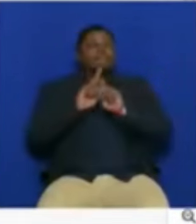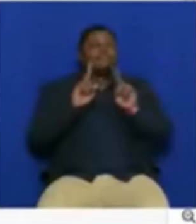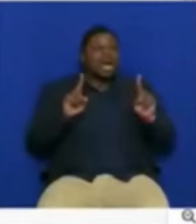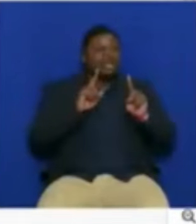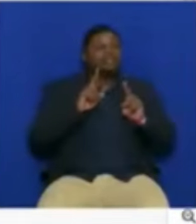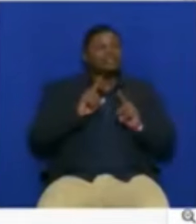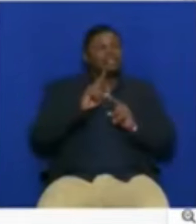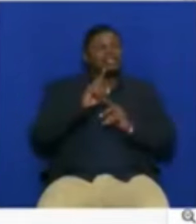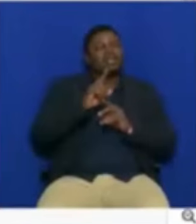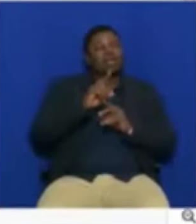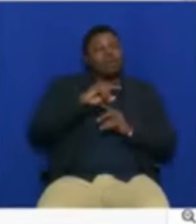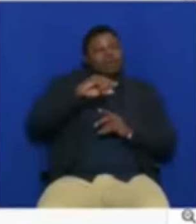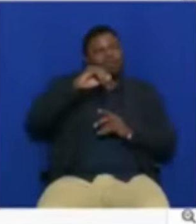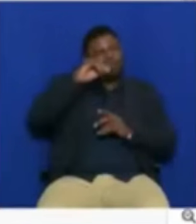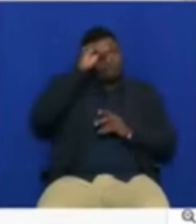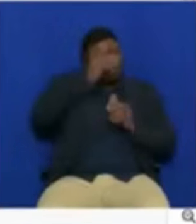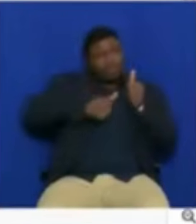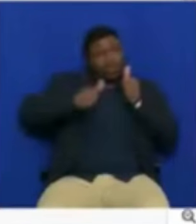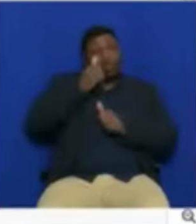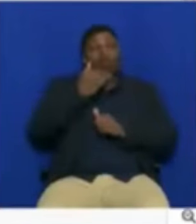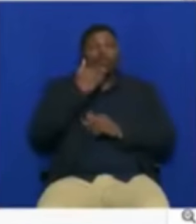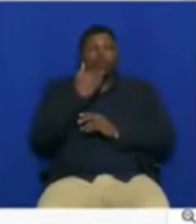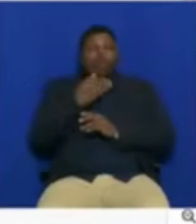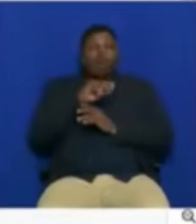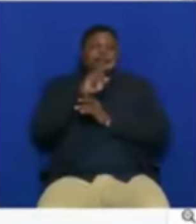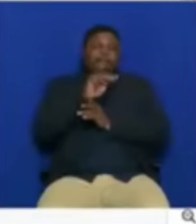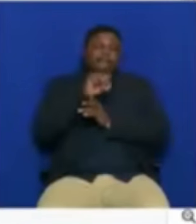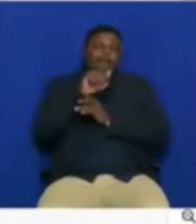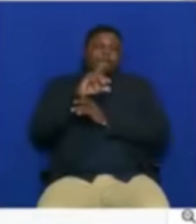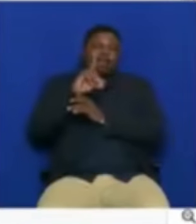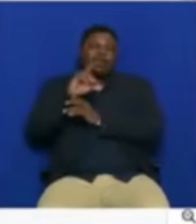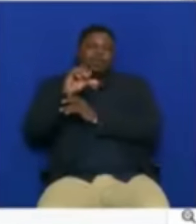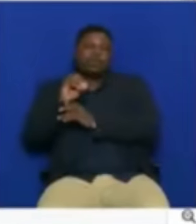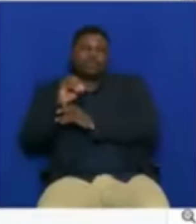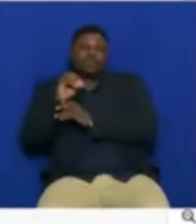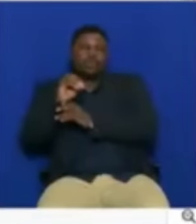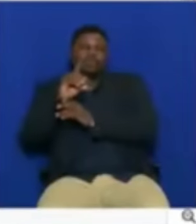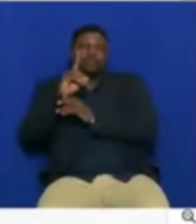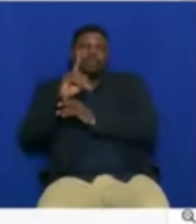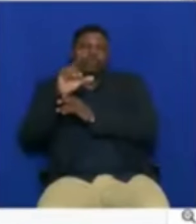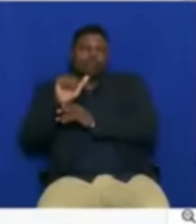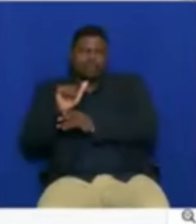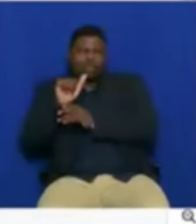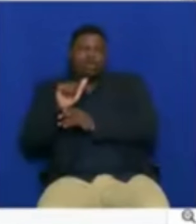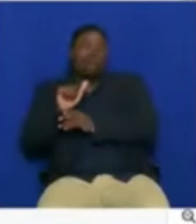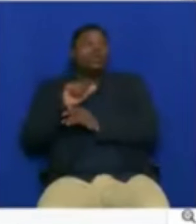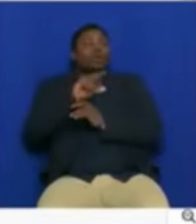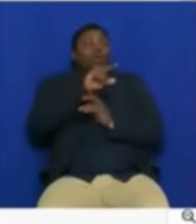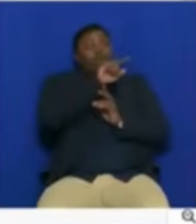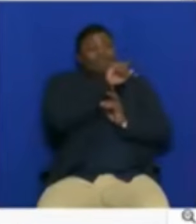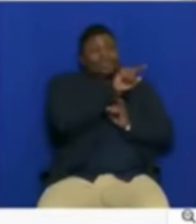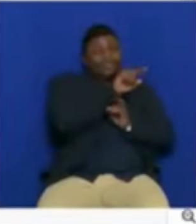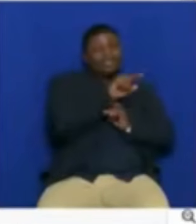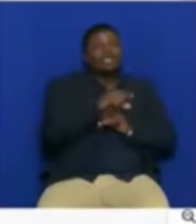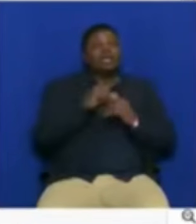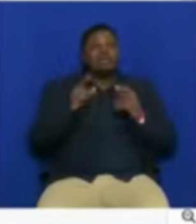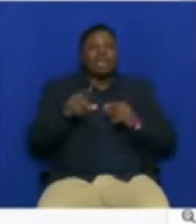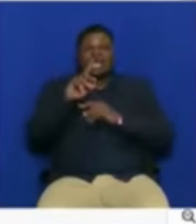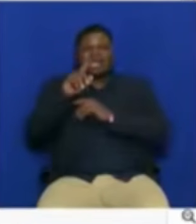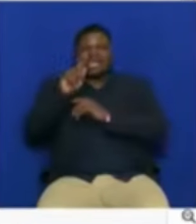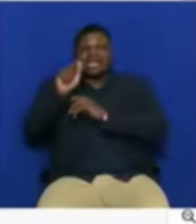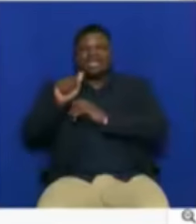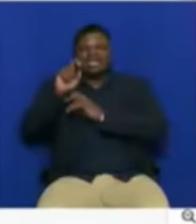examination, wherein 2 incidents of tax evasion were uncovered. And lastly, practices of nepotism.